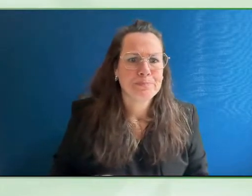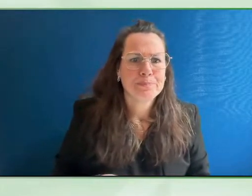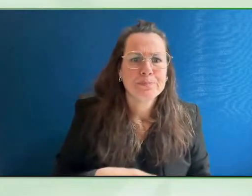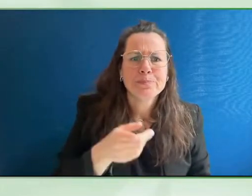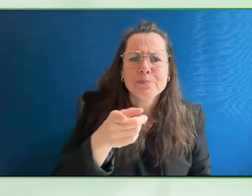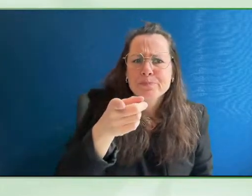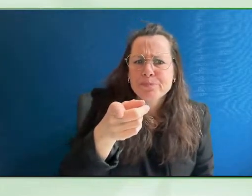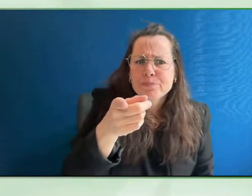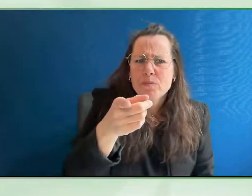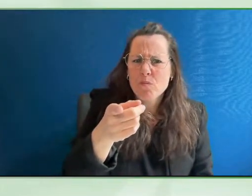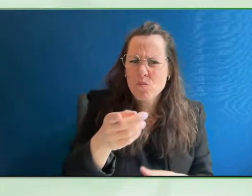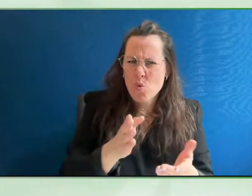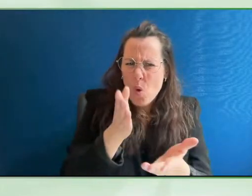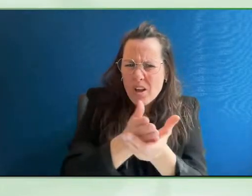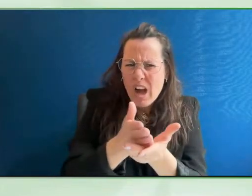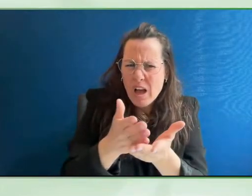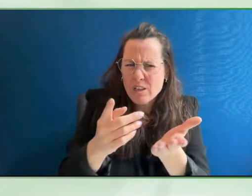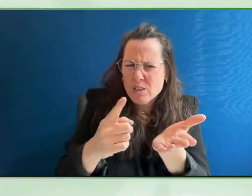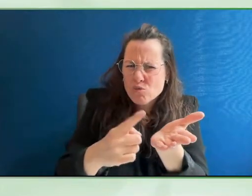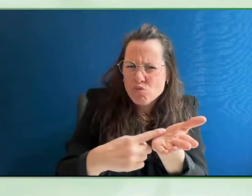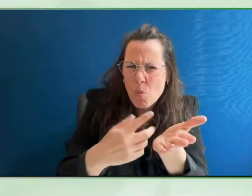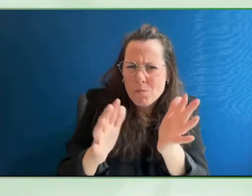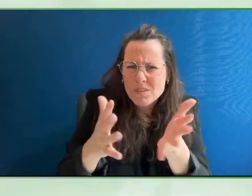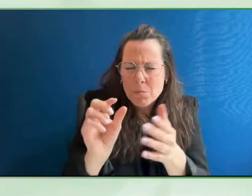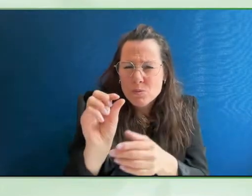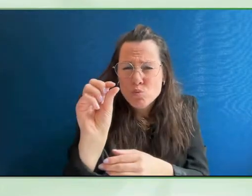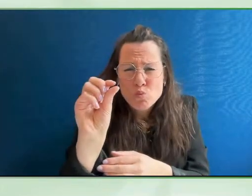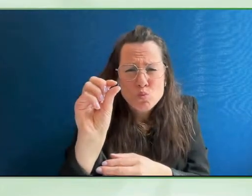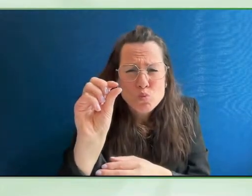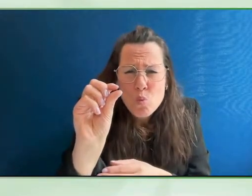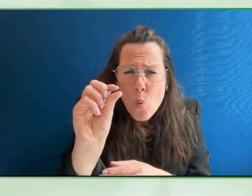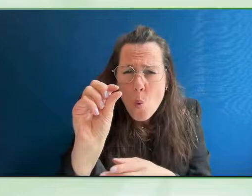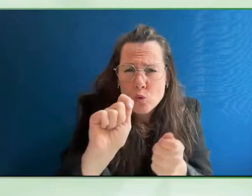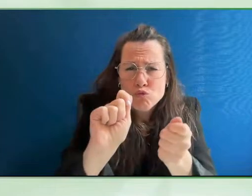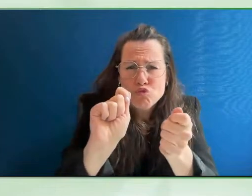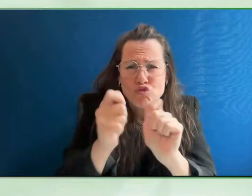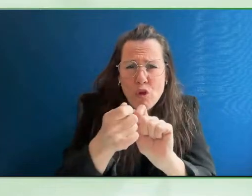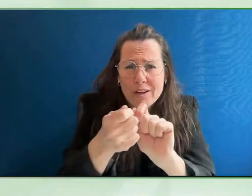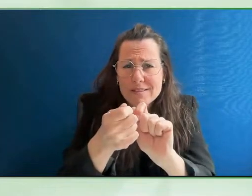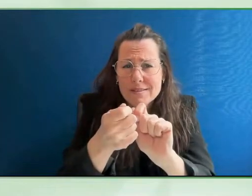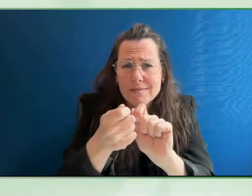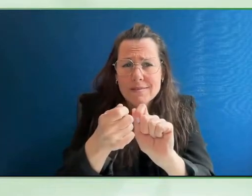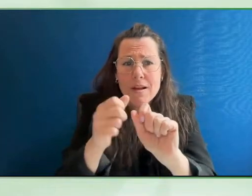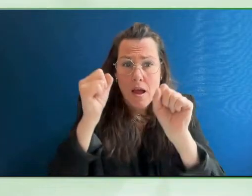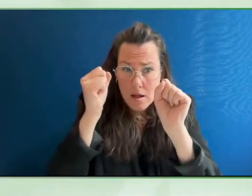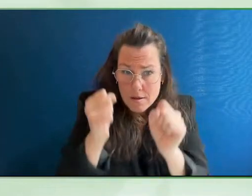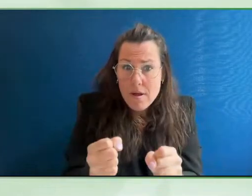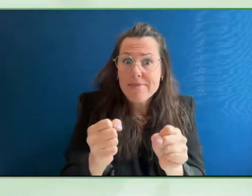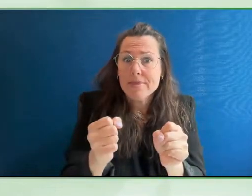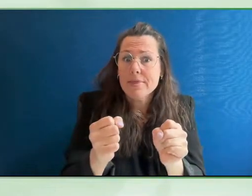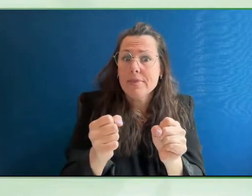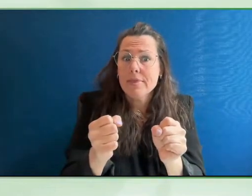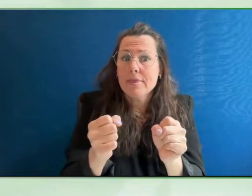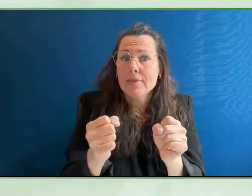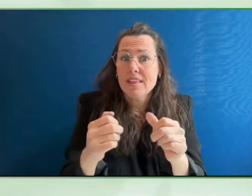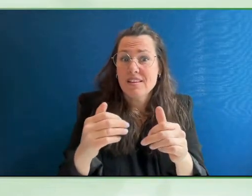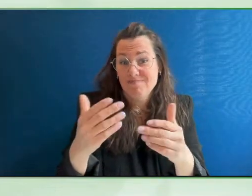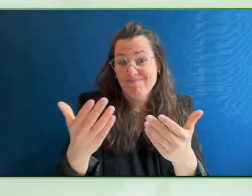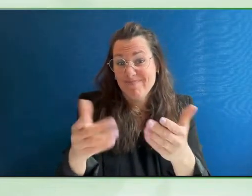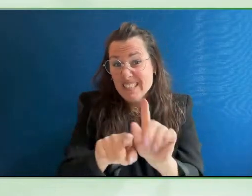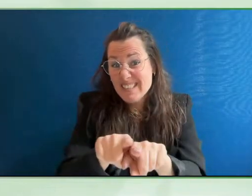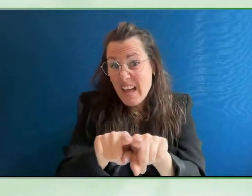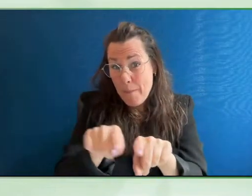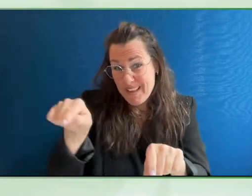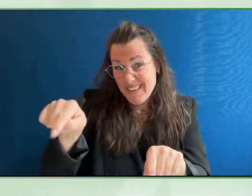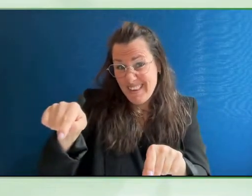film, Working Differently, there is an example of a filmmaker that all they